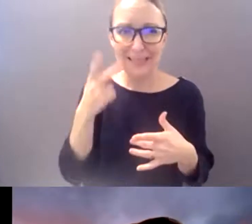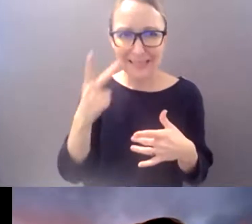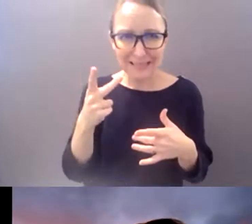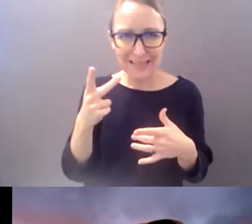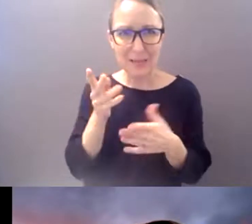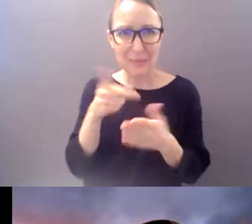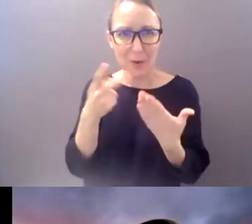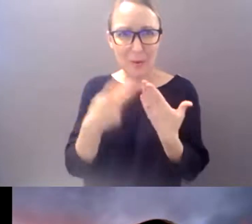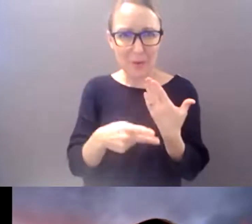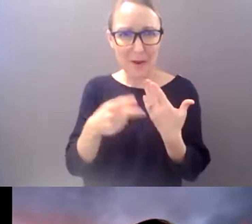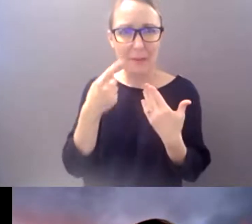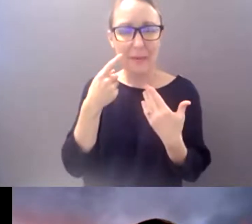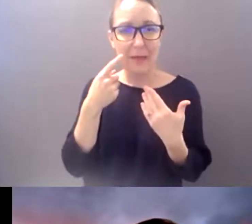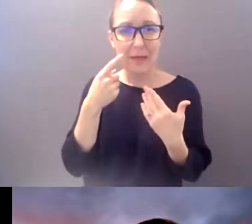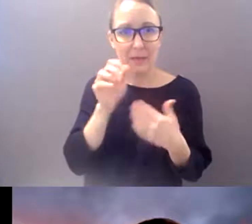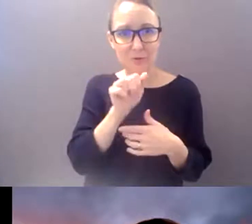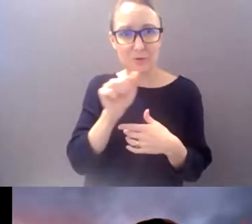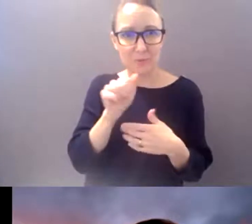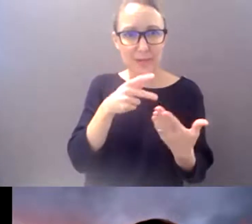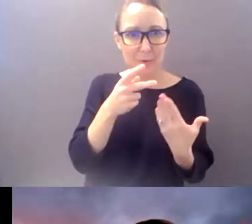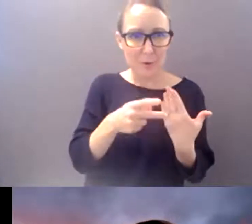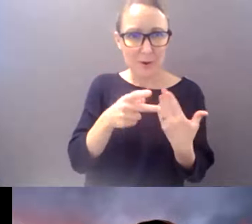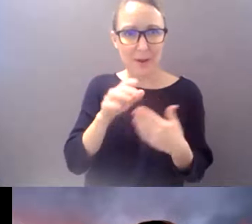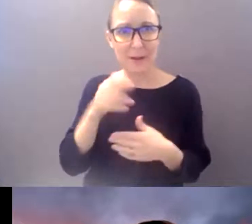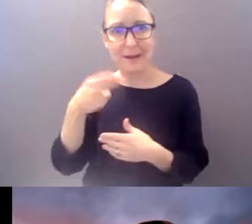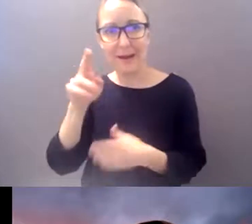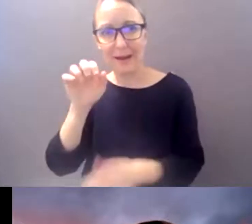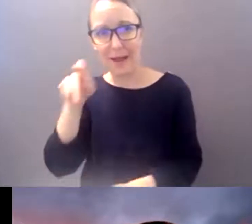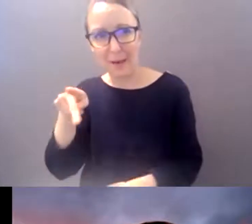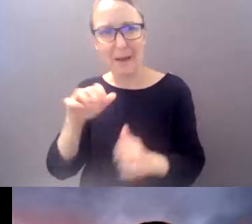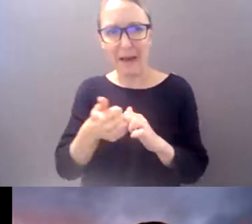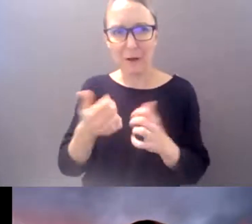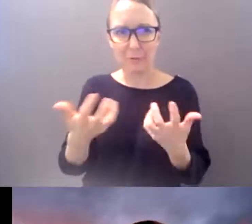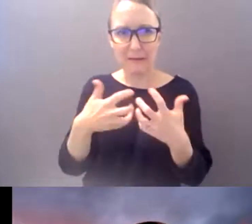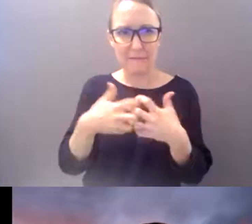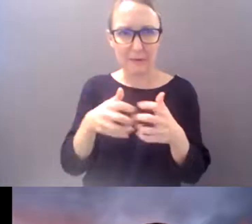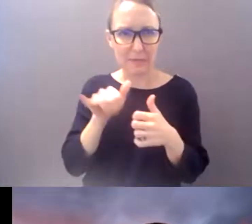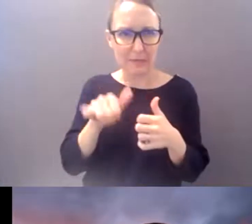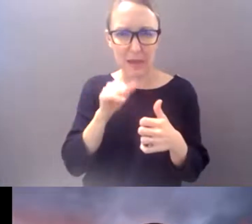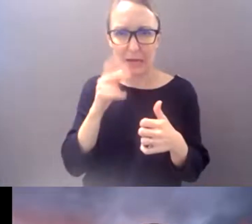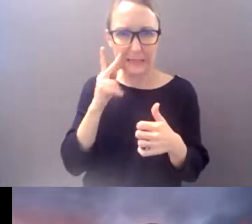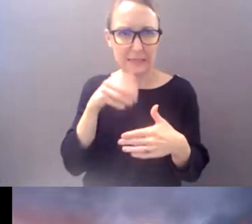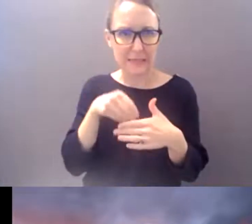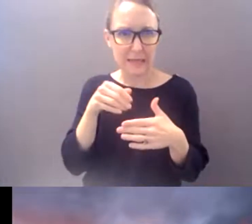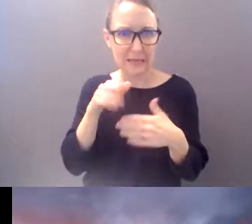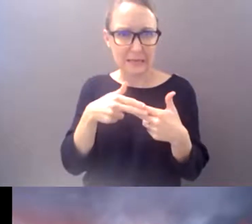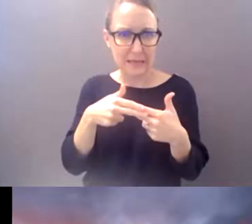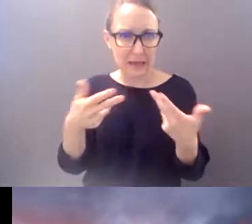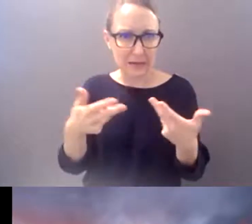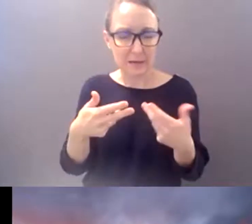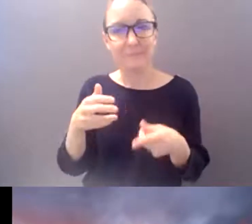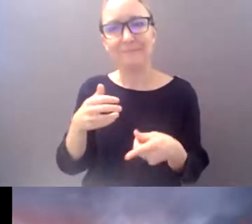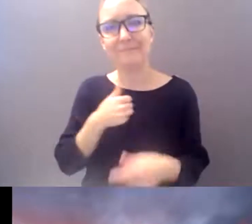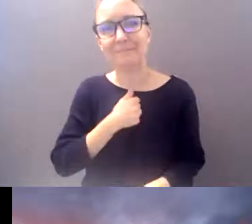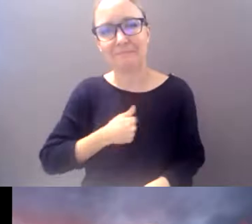spokes, yet they are a AAA program. HICAP is part of the AAA services, yet contracted, and it's not shown. And that's my